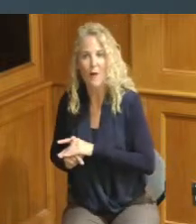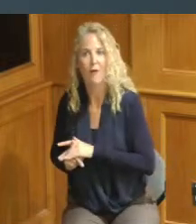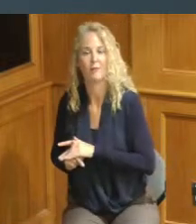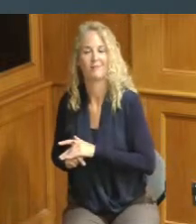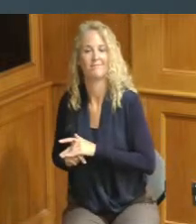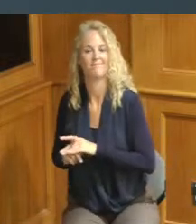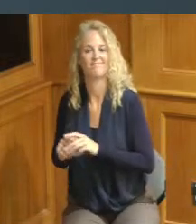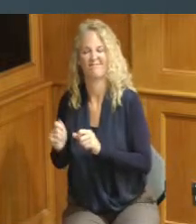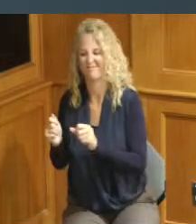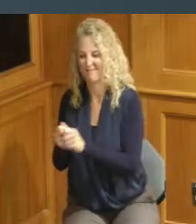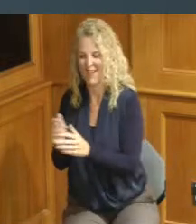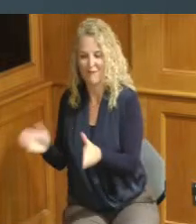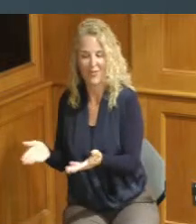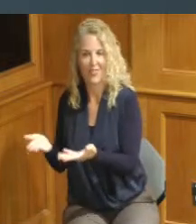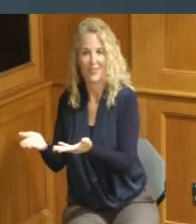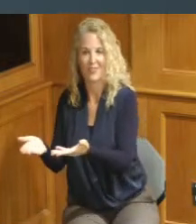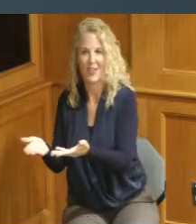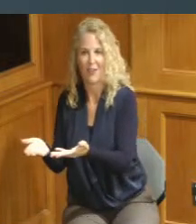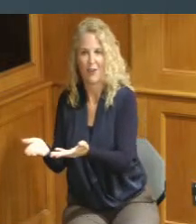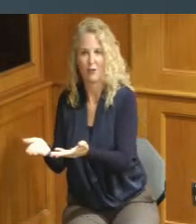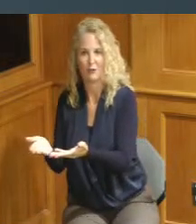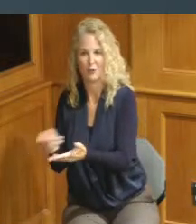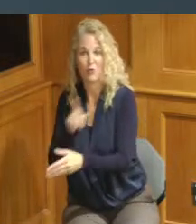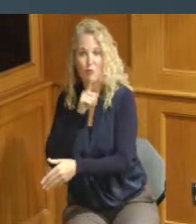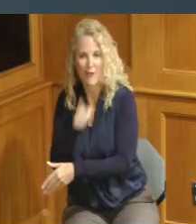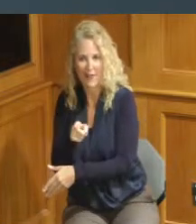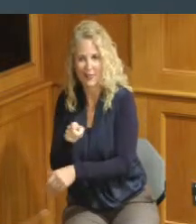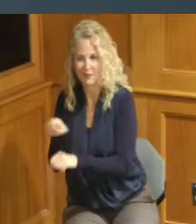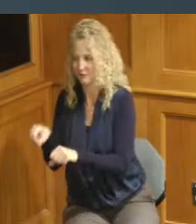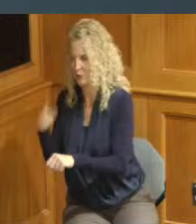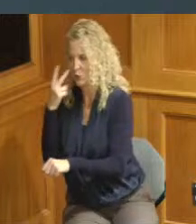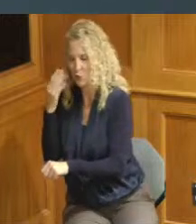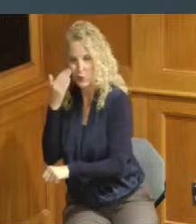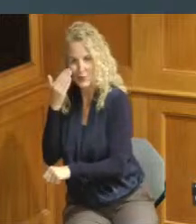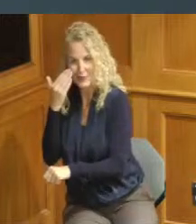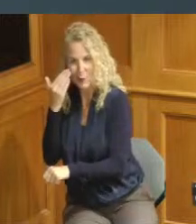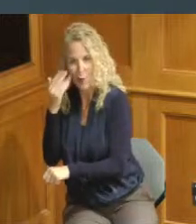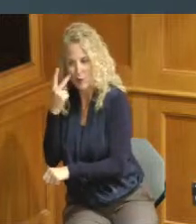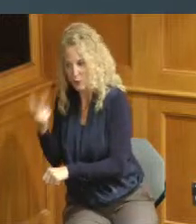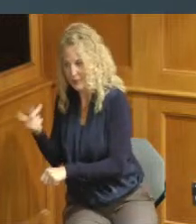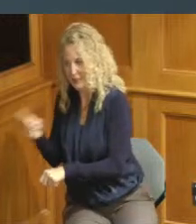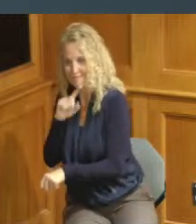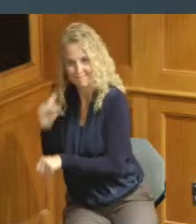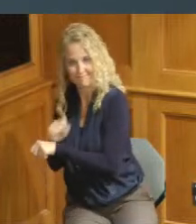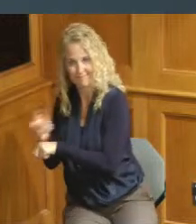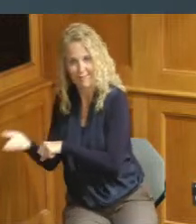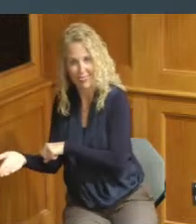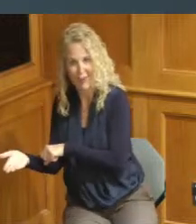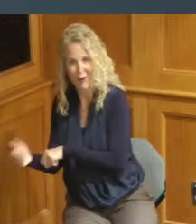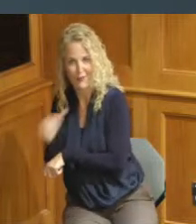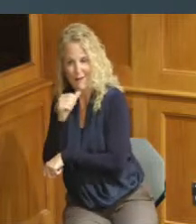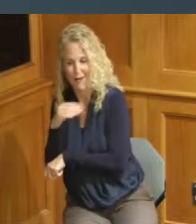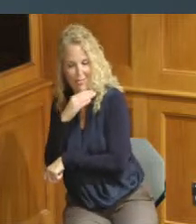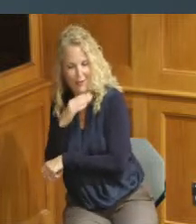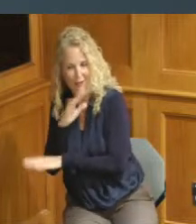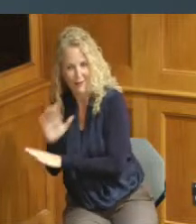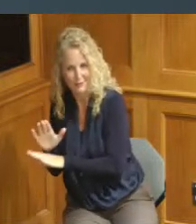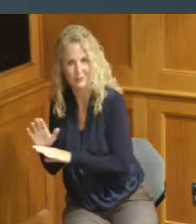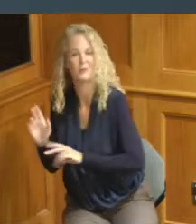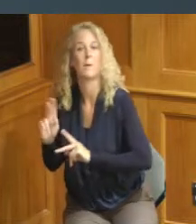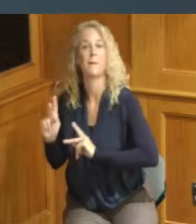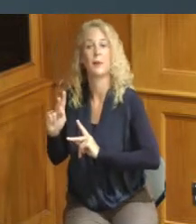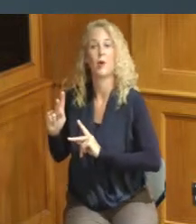Aging, and all the different partners were right there. So you know it was real, you know it was legitimate, and they were able to